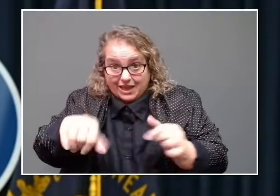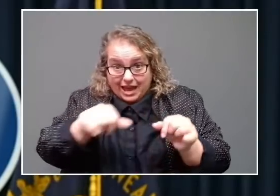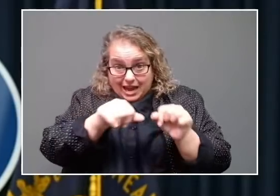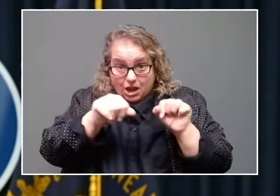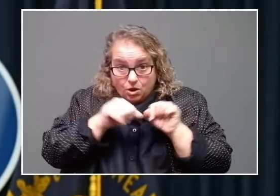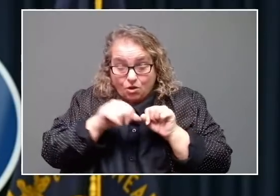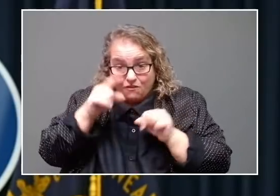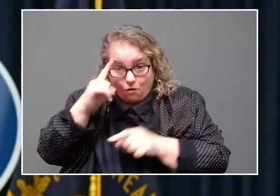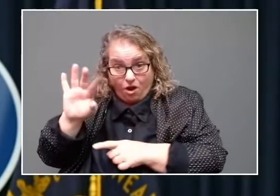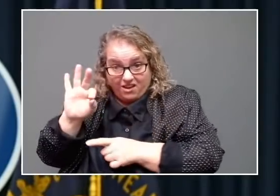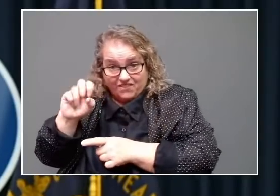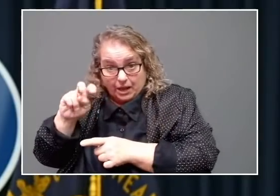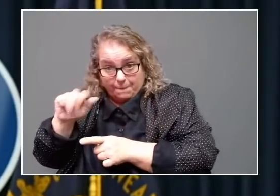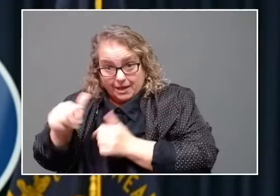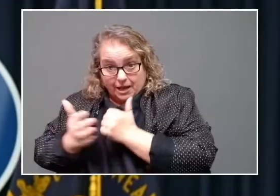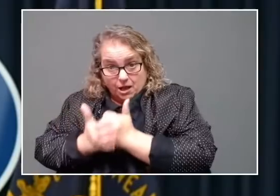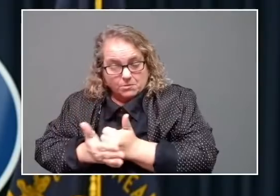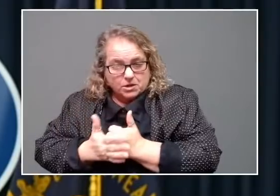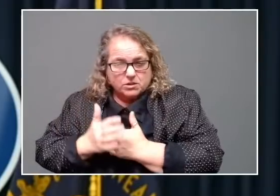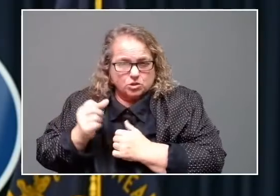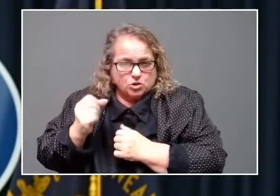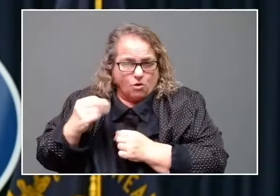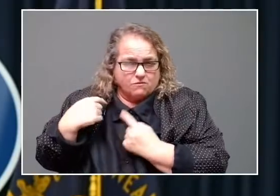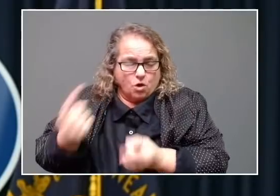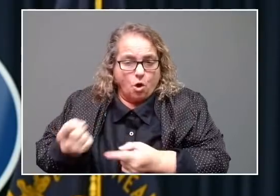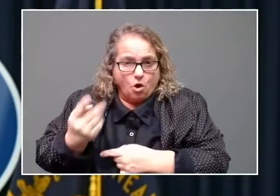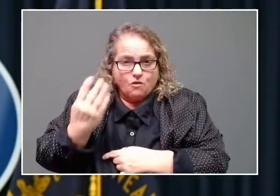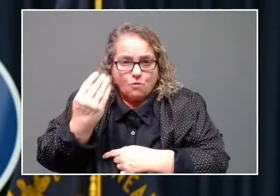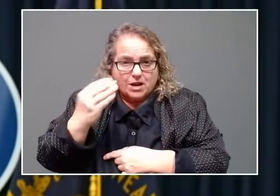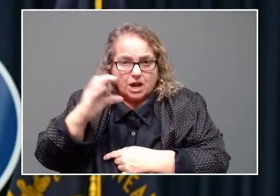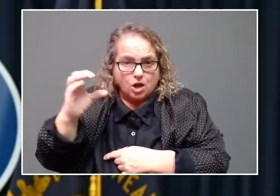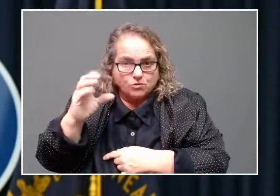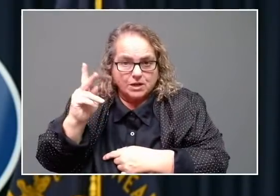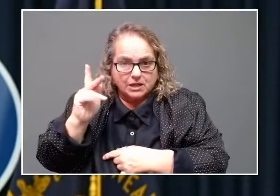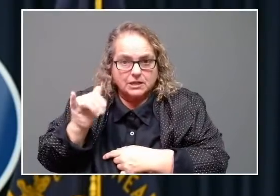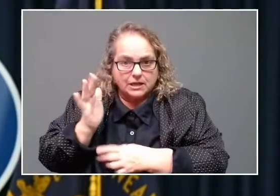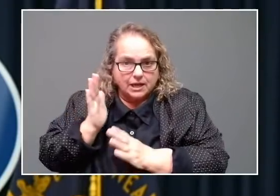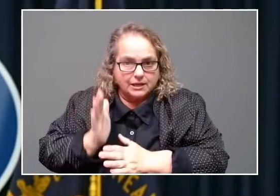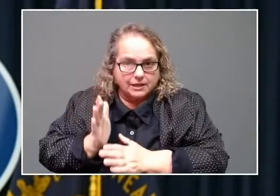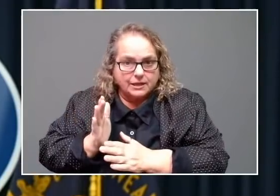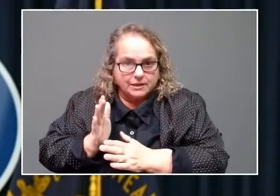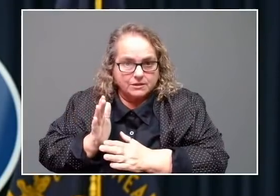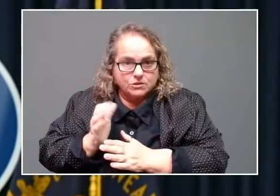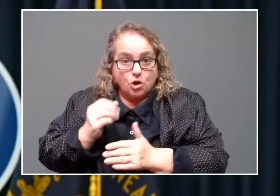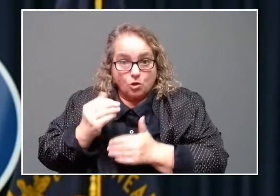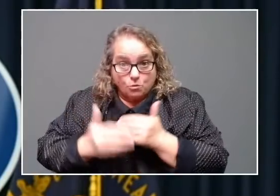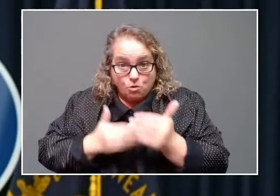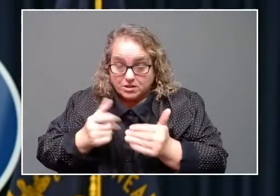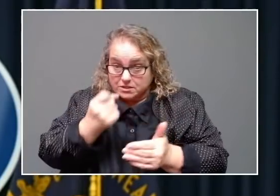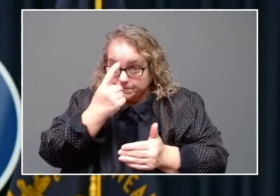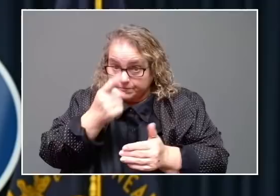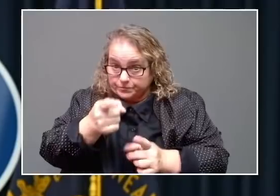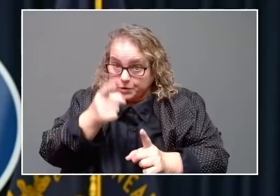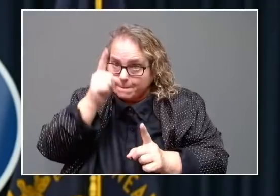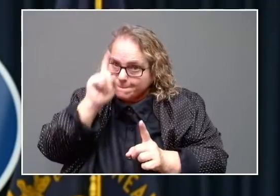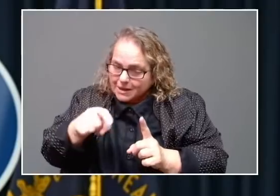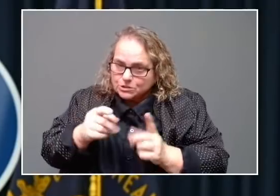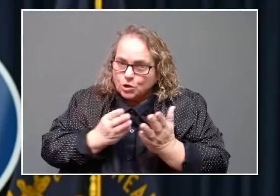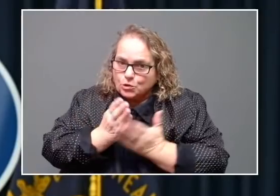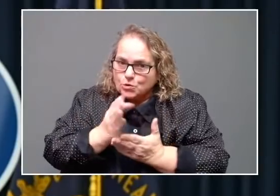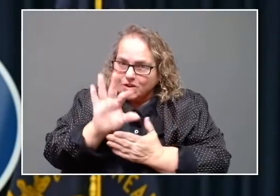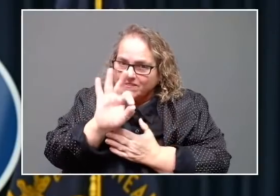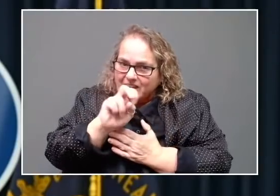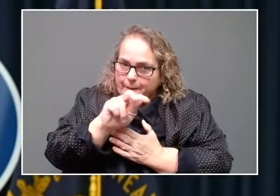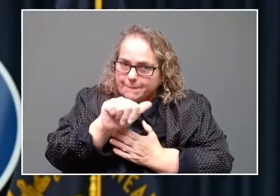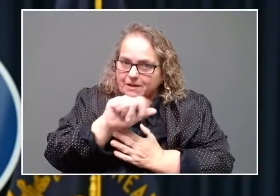It's roughly 1,400 Kentuckians. So again, the process is you need to go through FEMA. They're the ones that verify that you